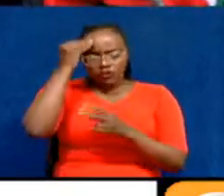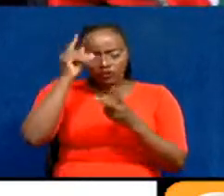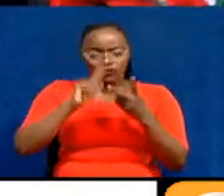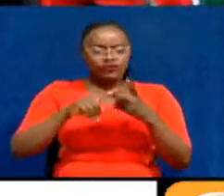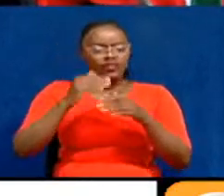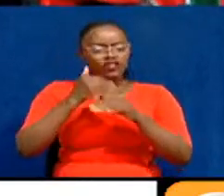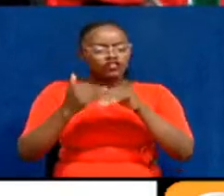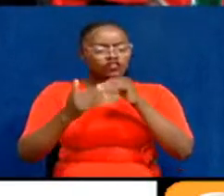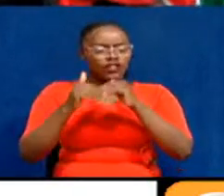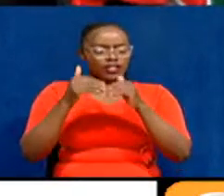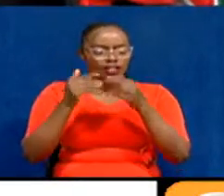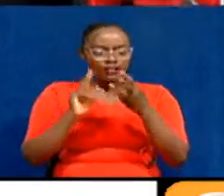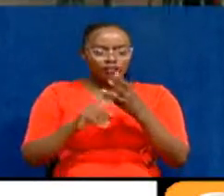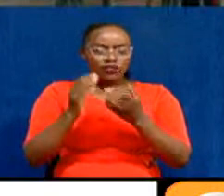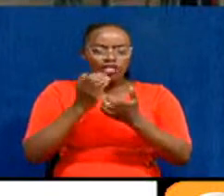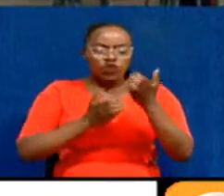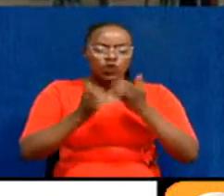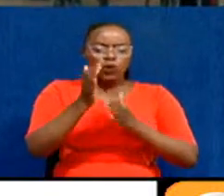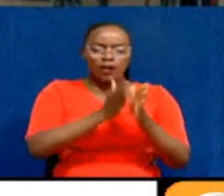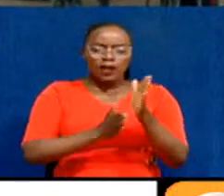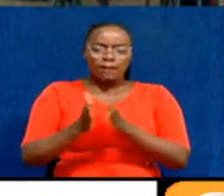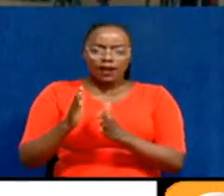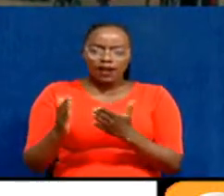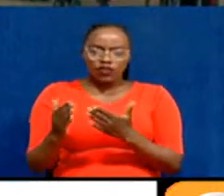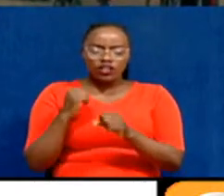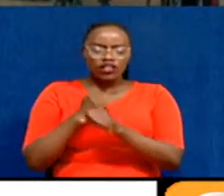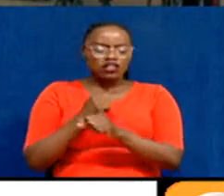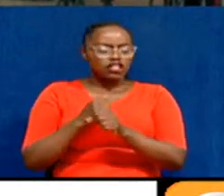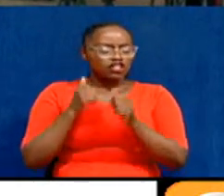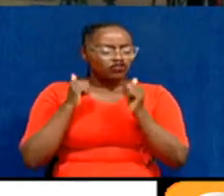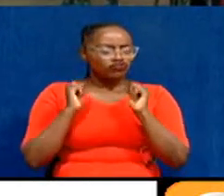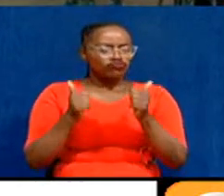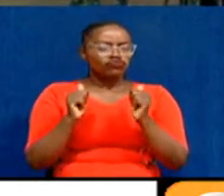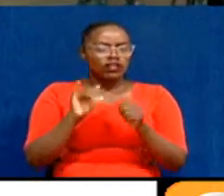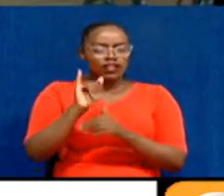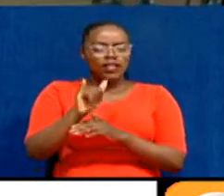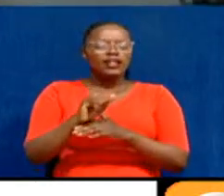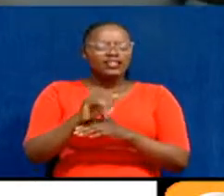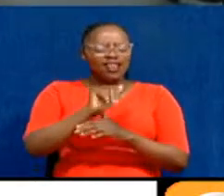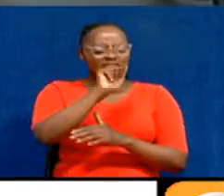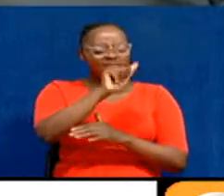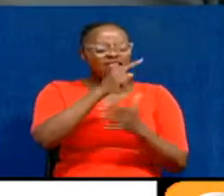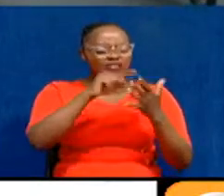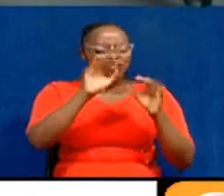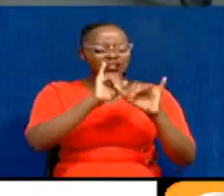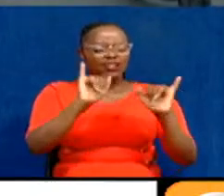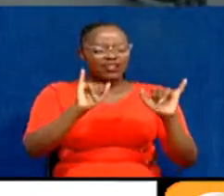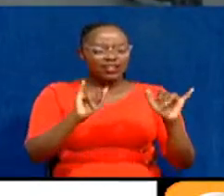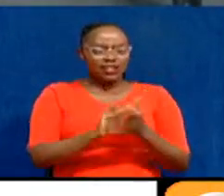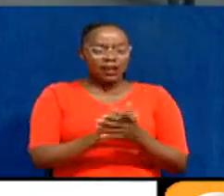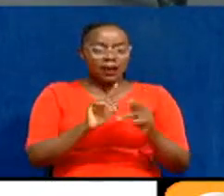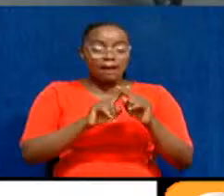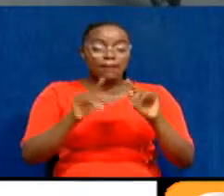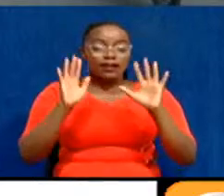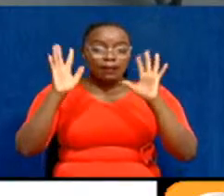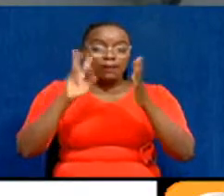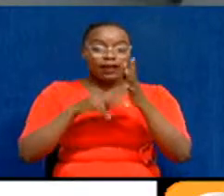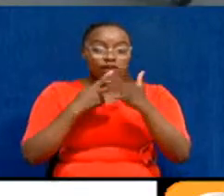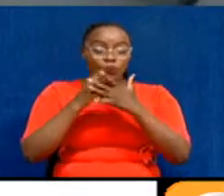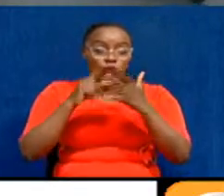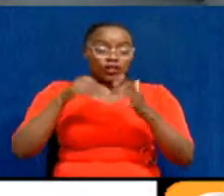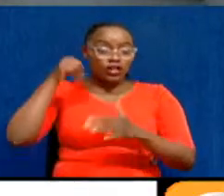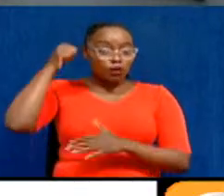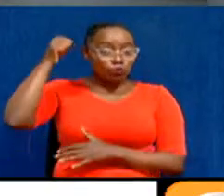of infrastructure, in terms of economic planning, he did a very good job. That one I would give him an A. The biggest failure was